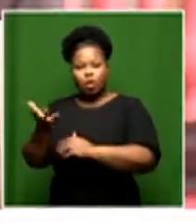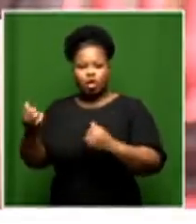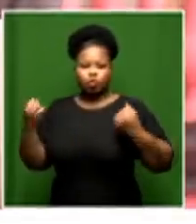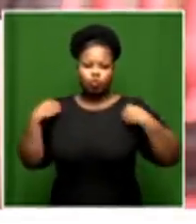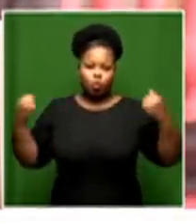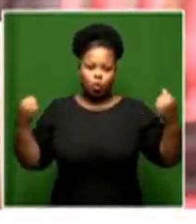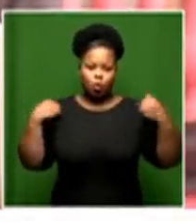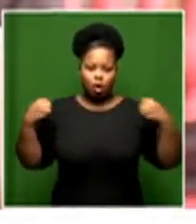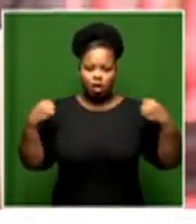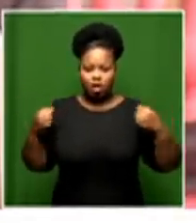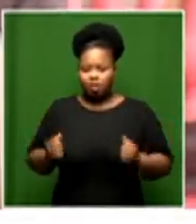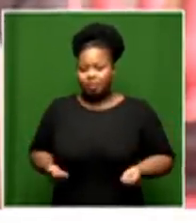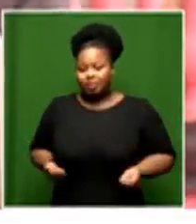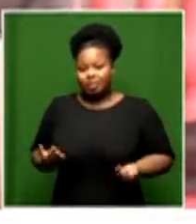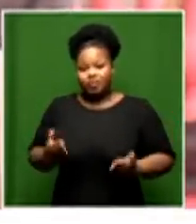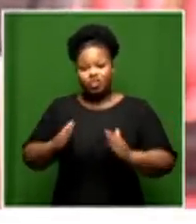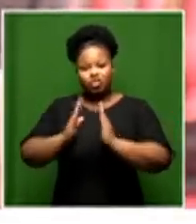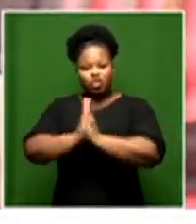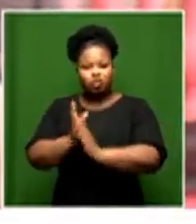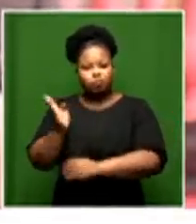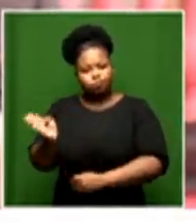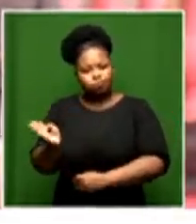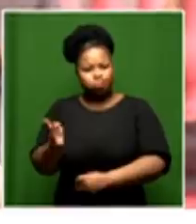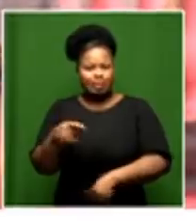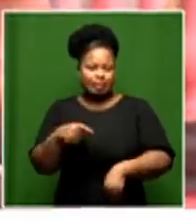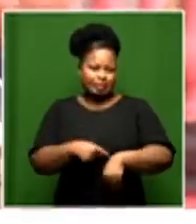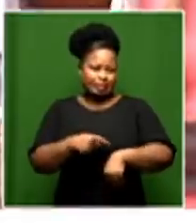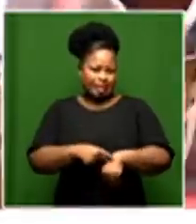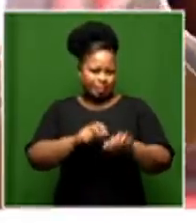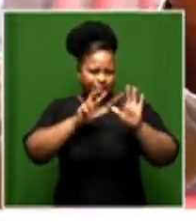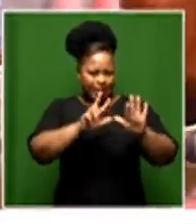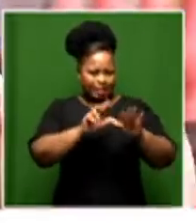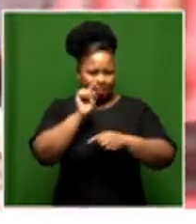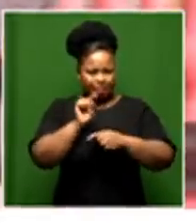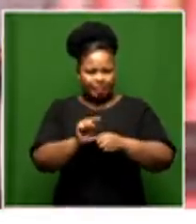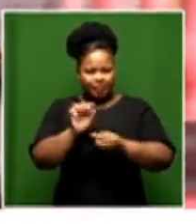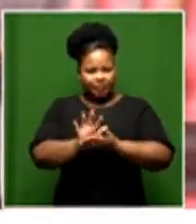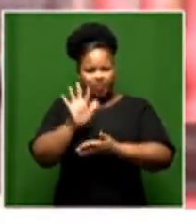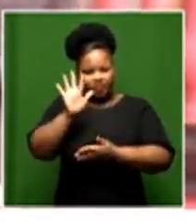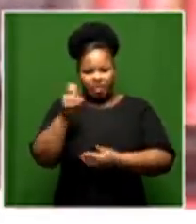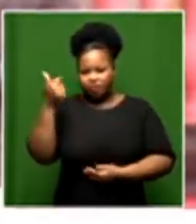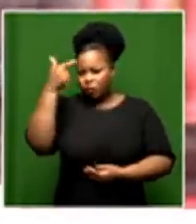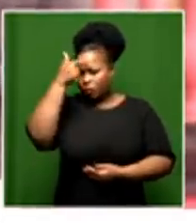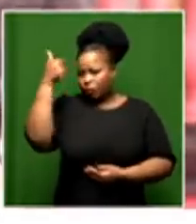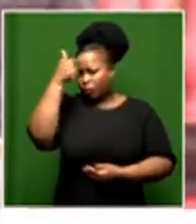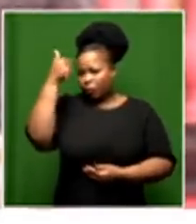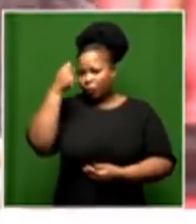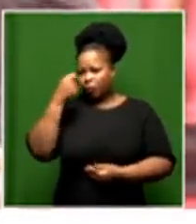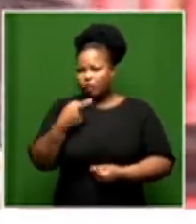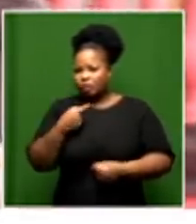the service will take place. They will depart at 8:15 for screening.